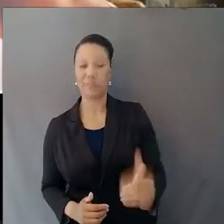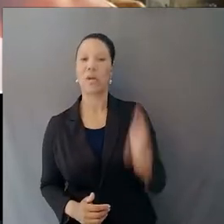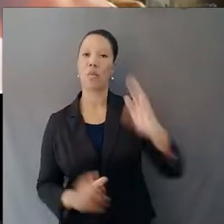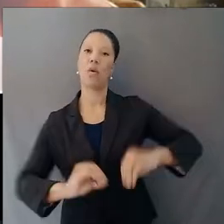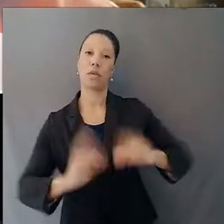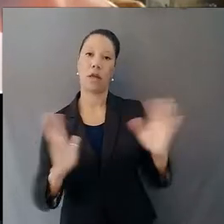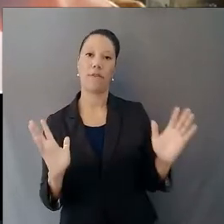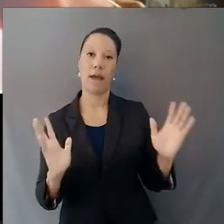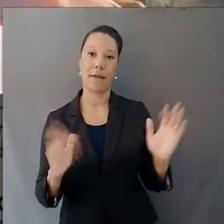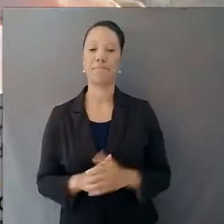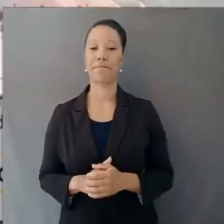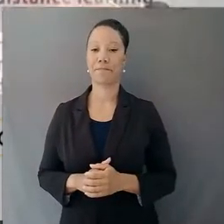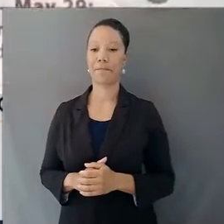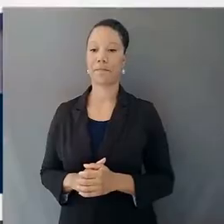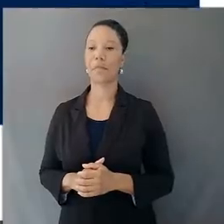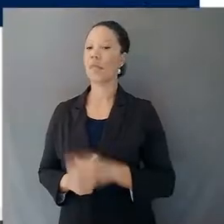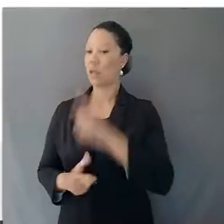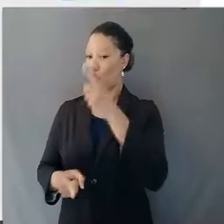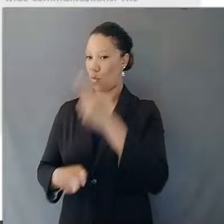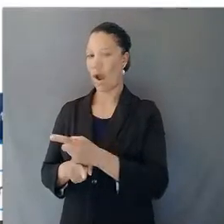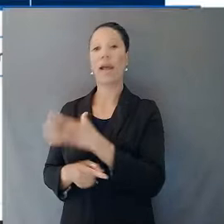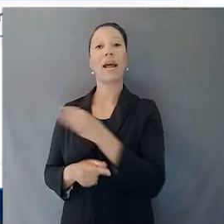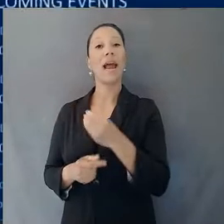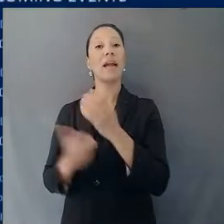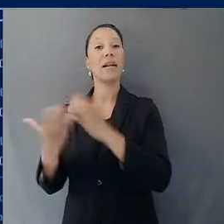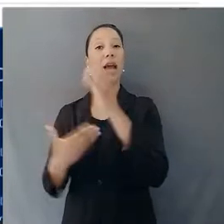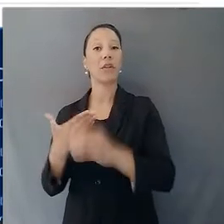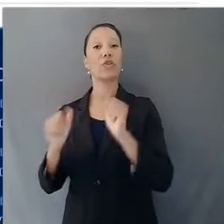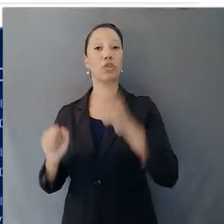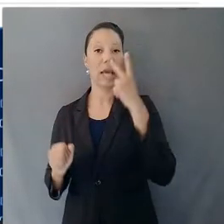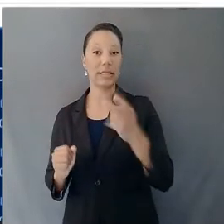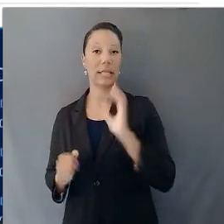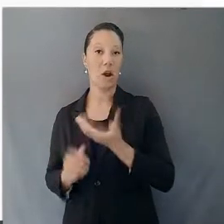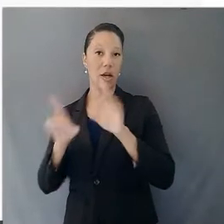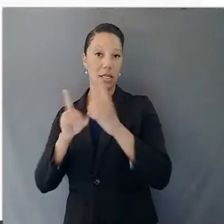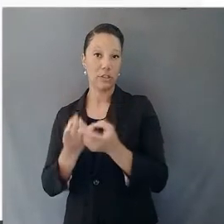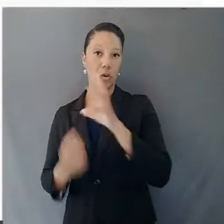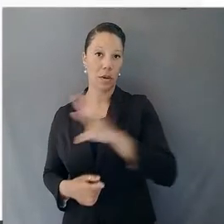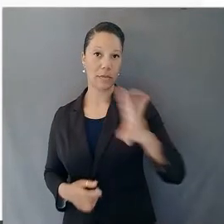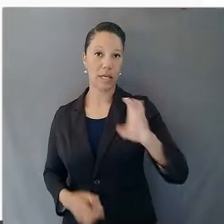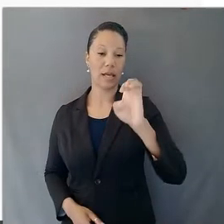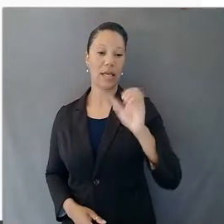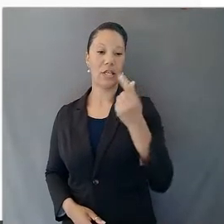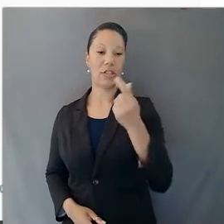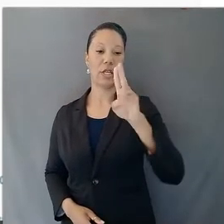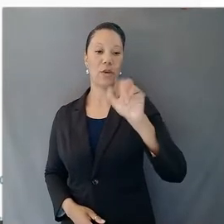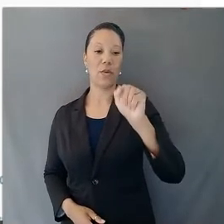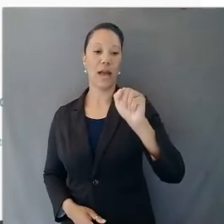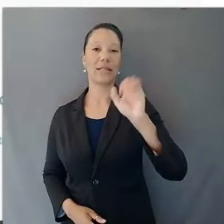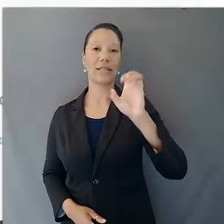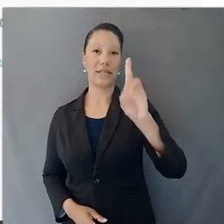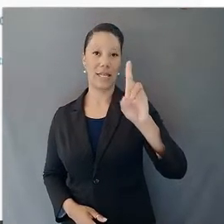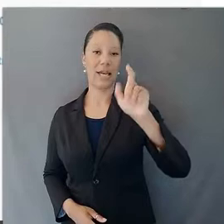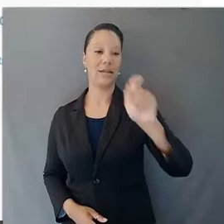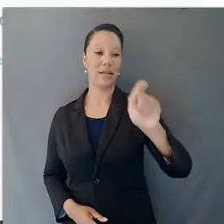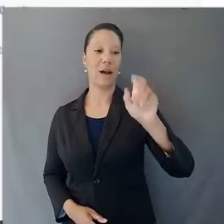our families. That's right. And those calendars are available too on our district's website, egusd.net. They just have to go to the bottom of the